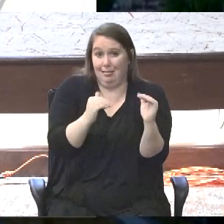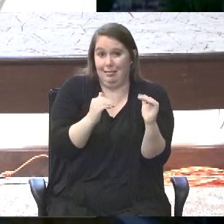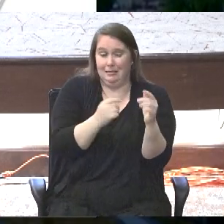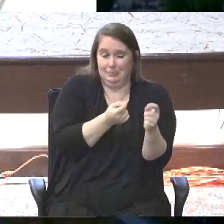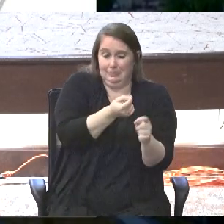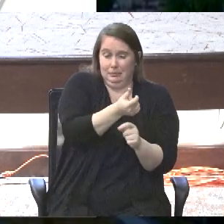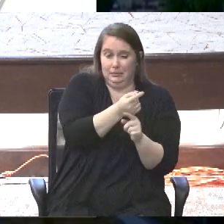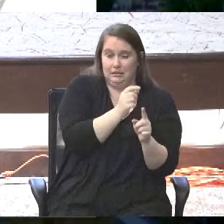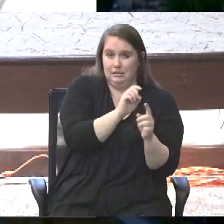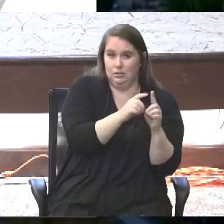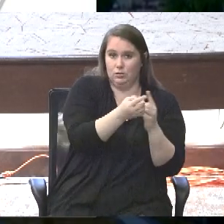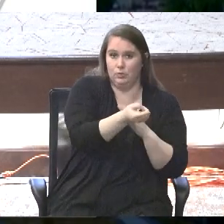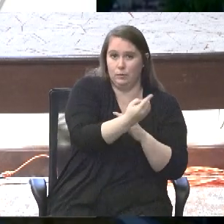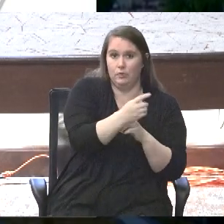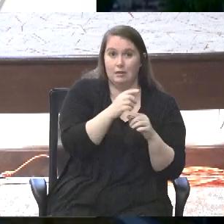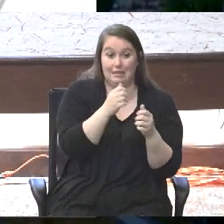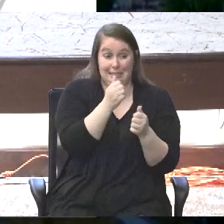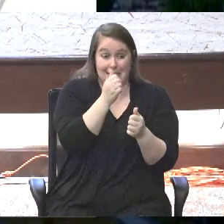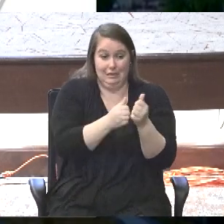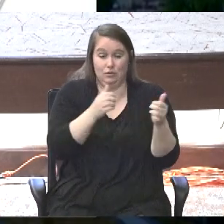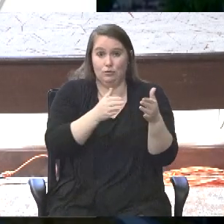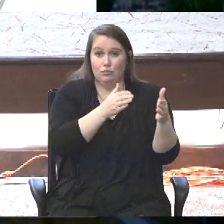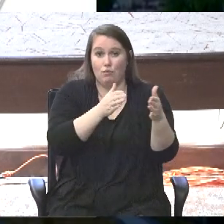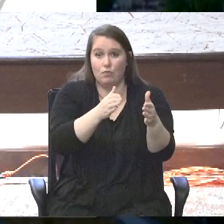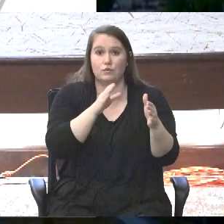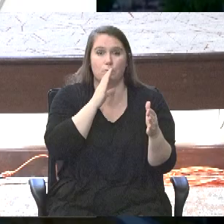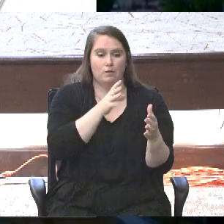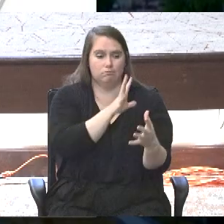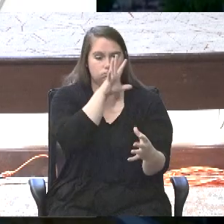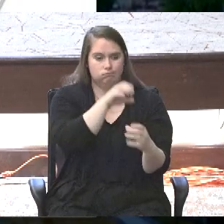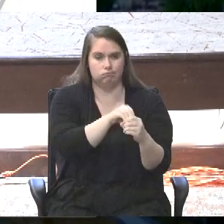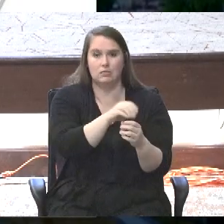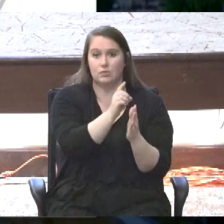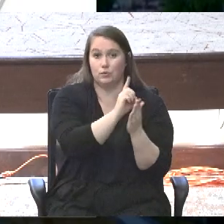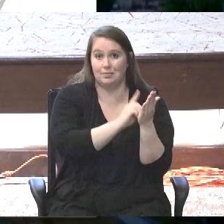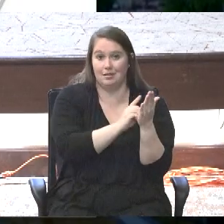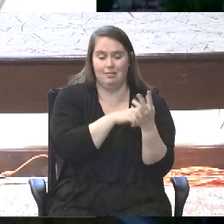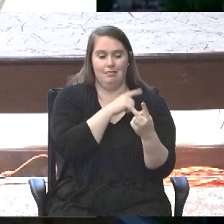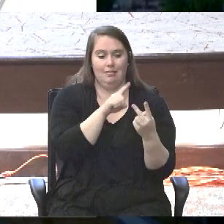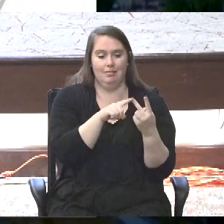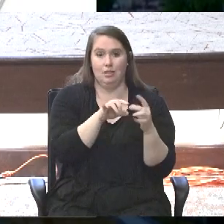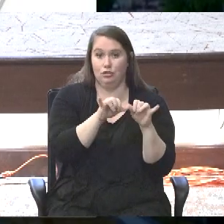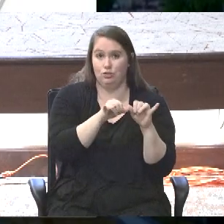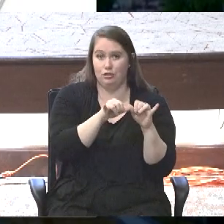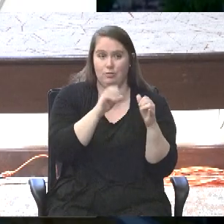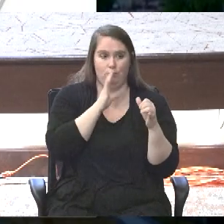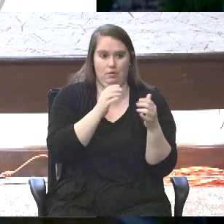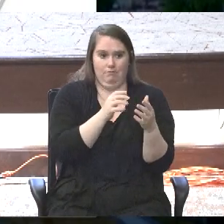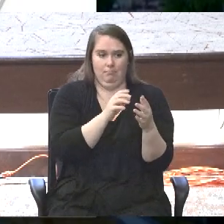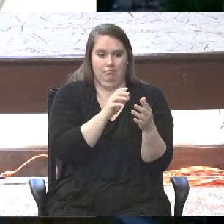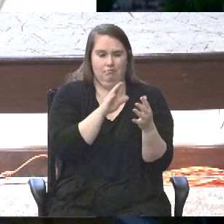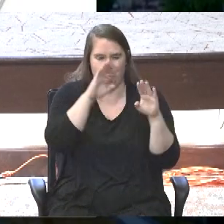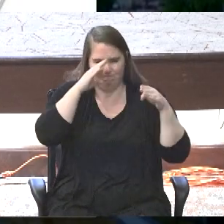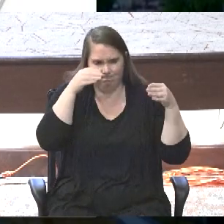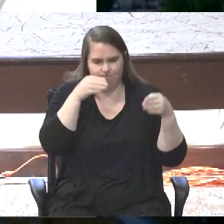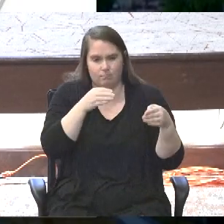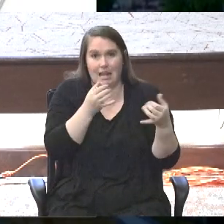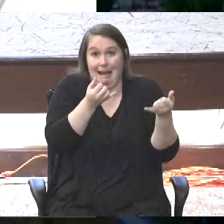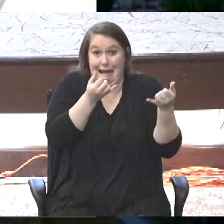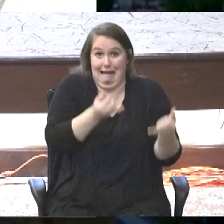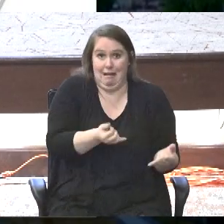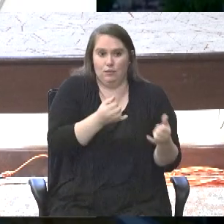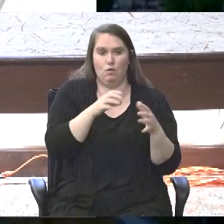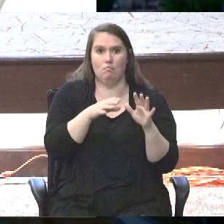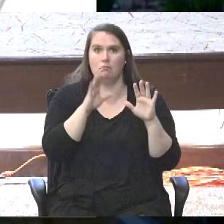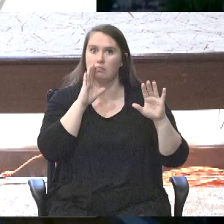1, each one of these streets, those are going into design and engineering now, so that we can hopefully fund them